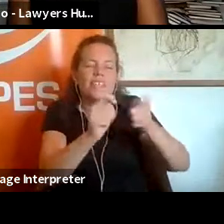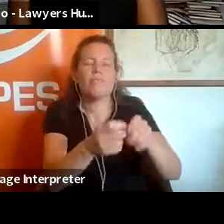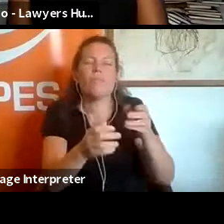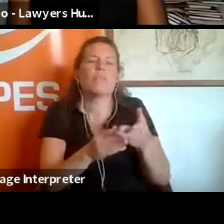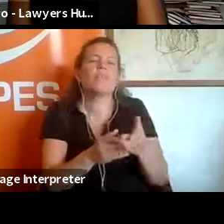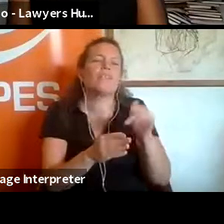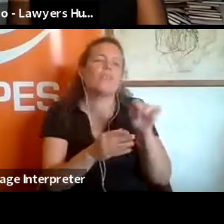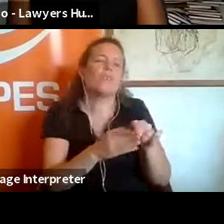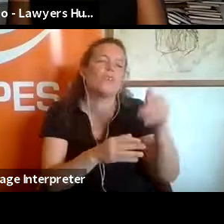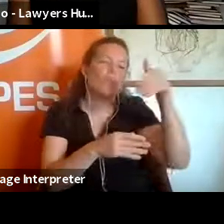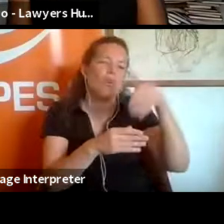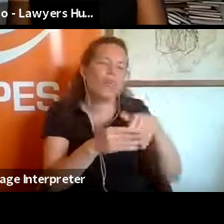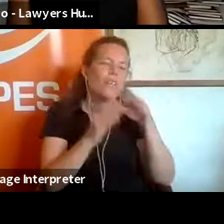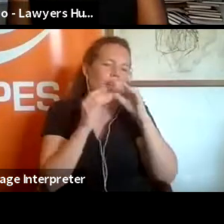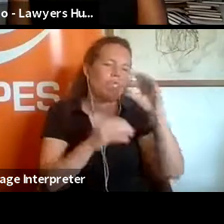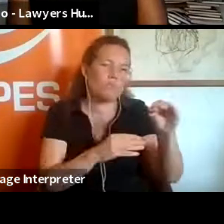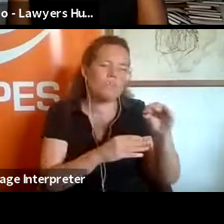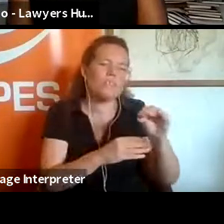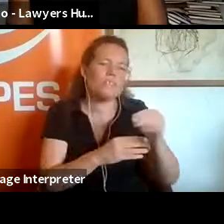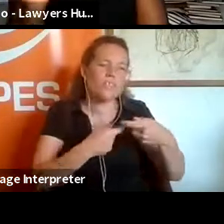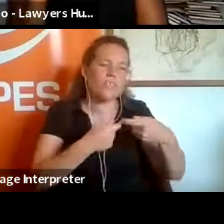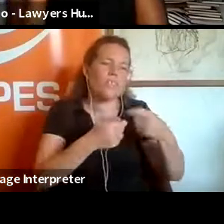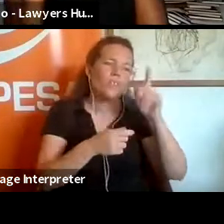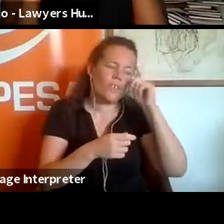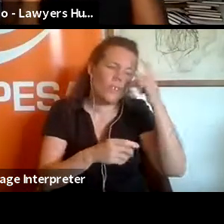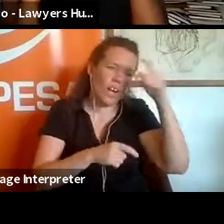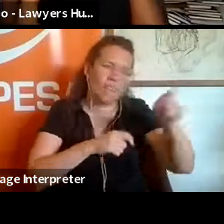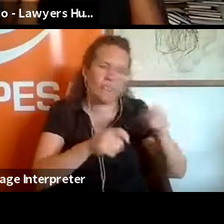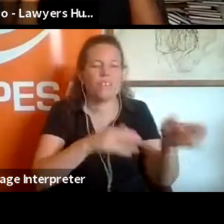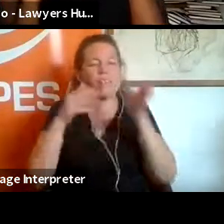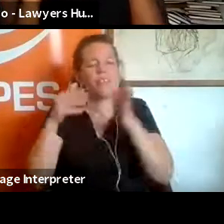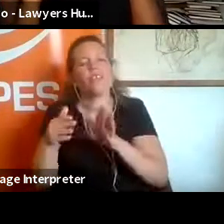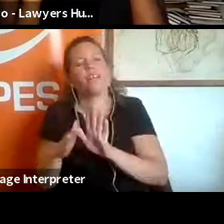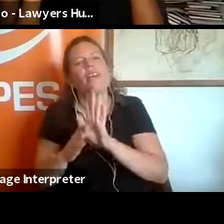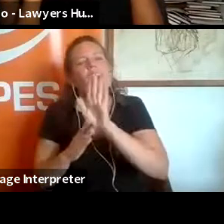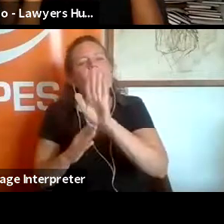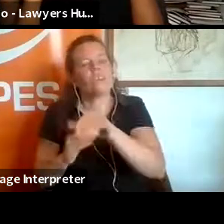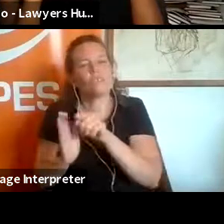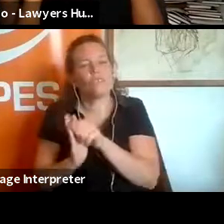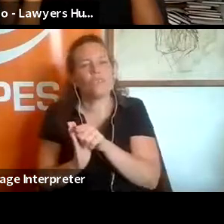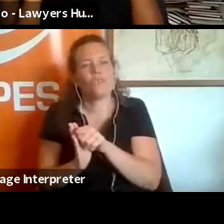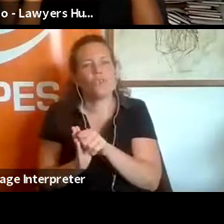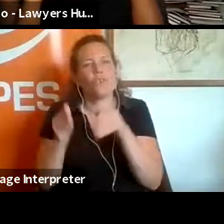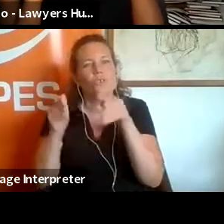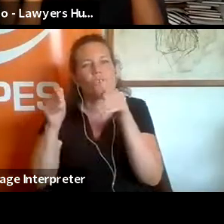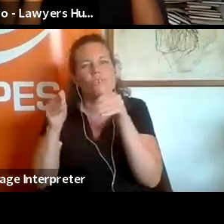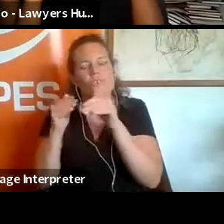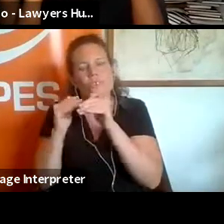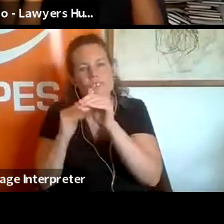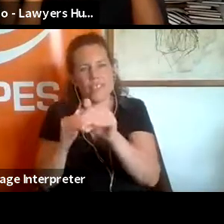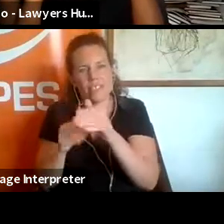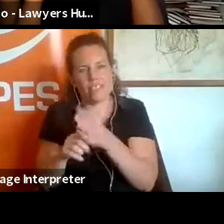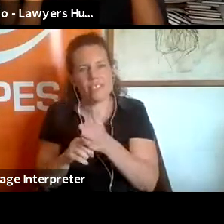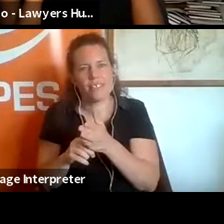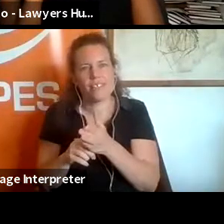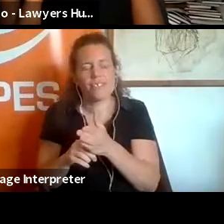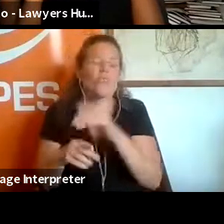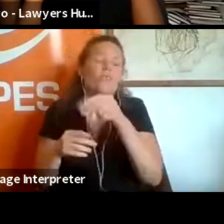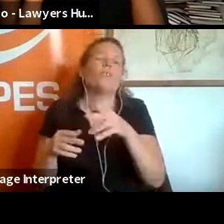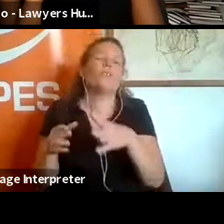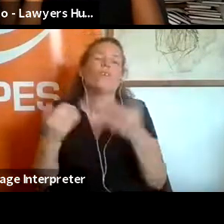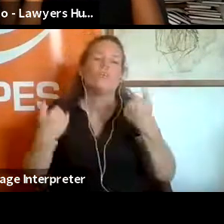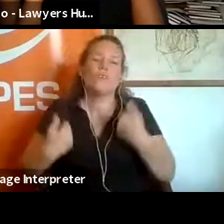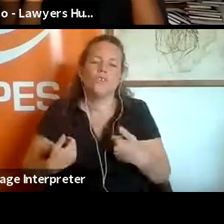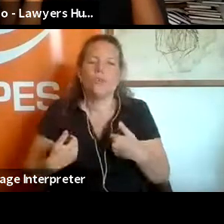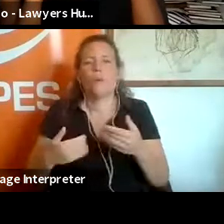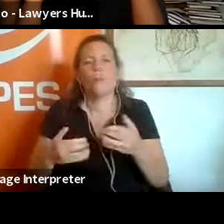And external state actors are typically the quasi human rights bodies,